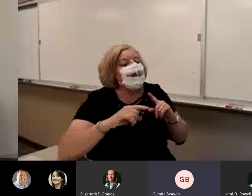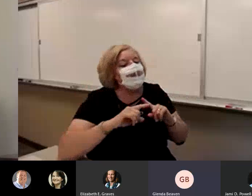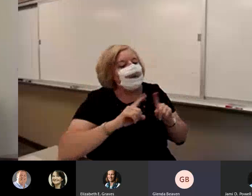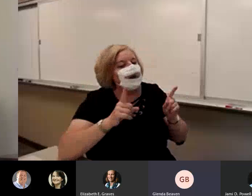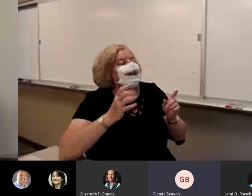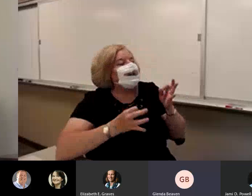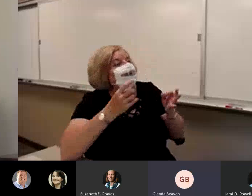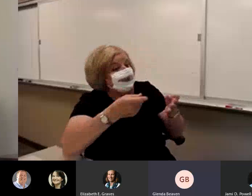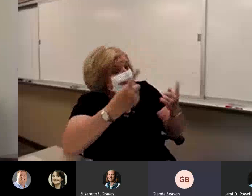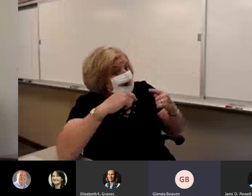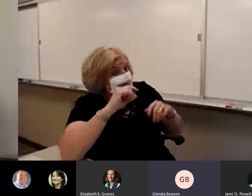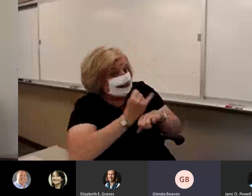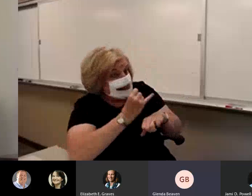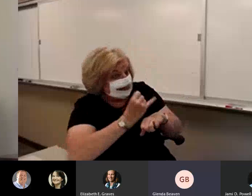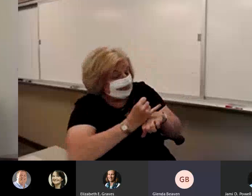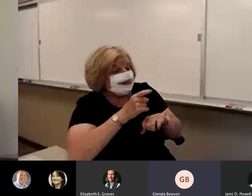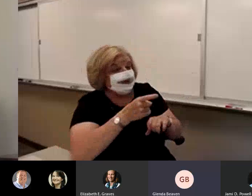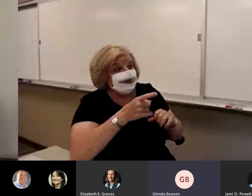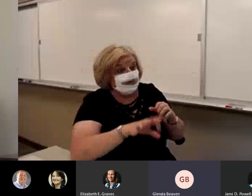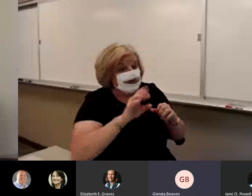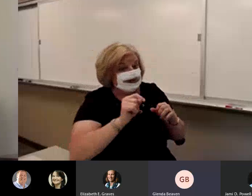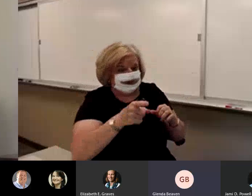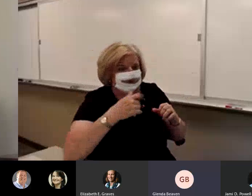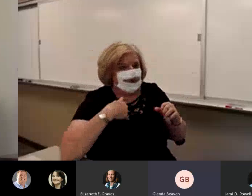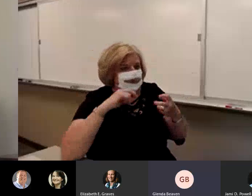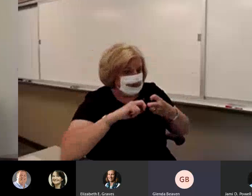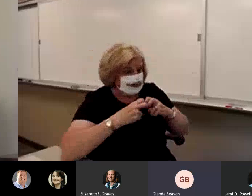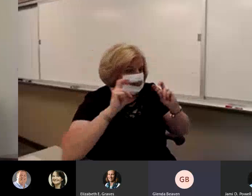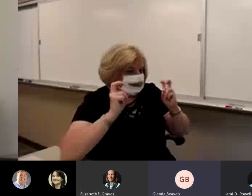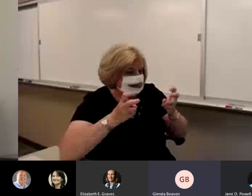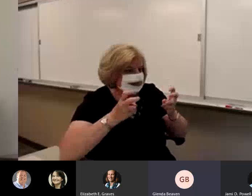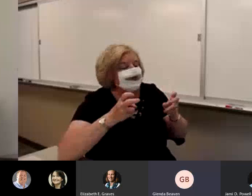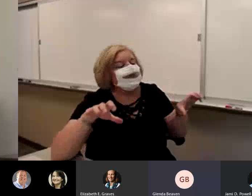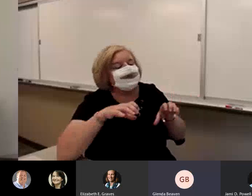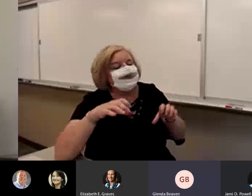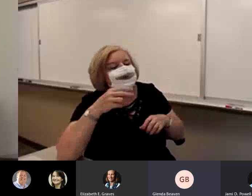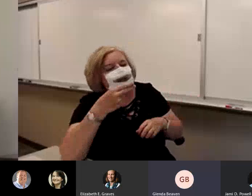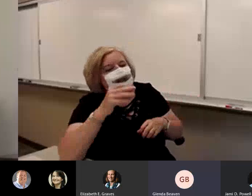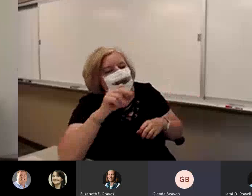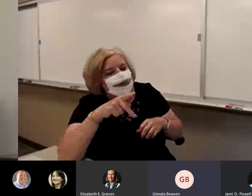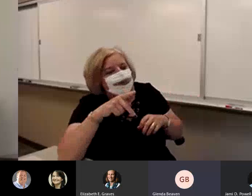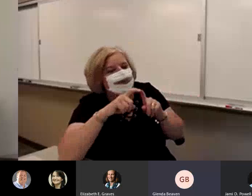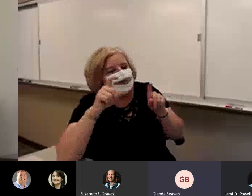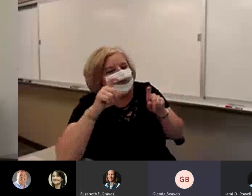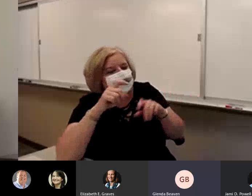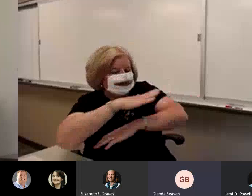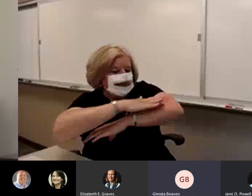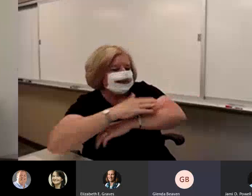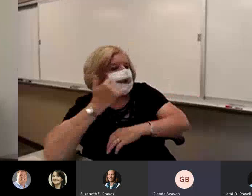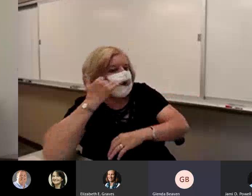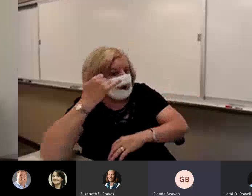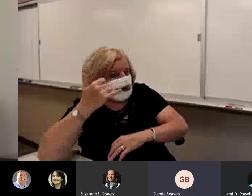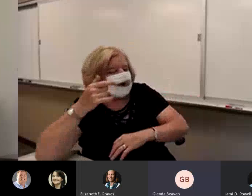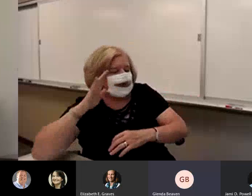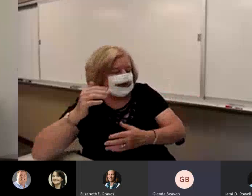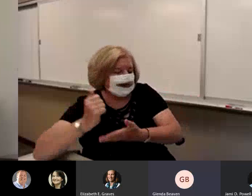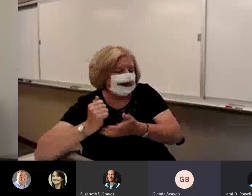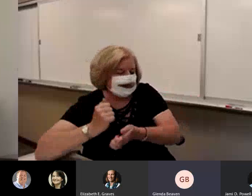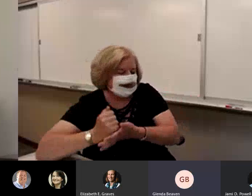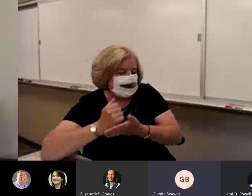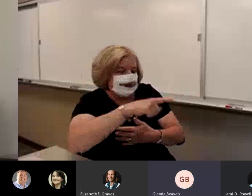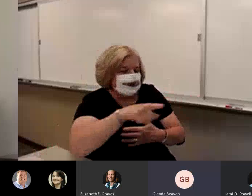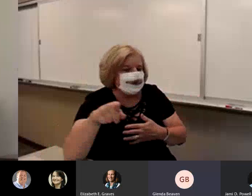if you end up coming to campus and you find out you're having issues, just put a help desk call in and they can install it for you. But there might be, you